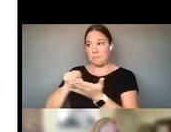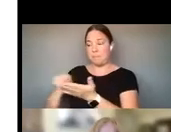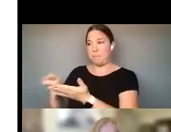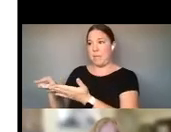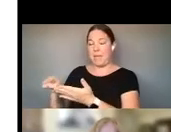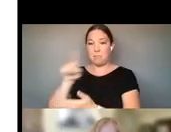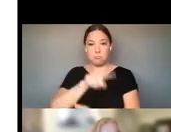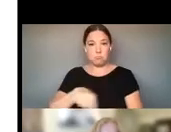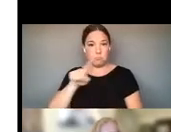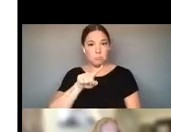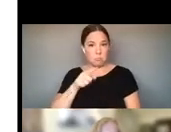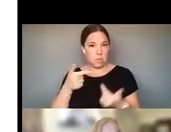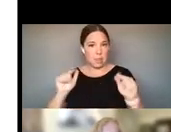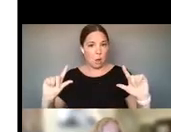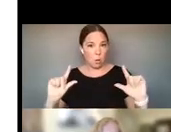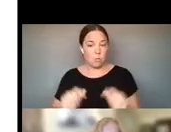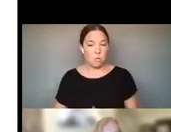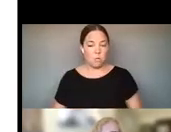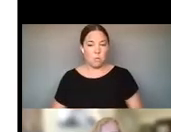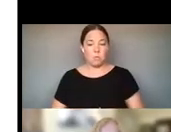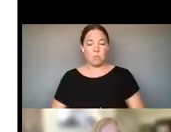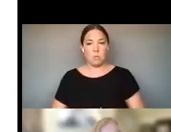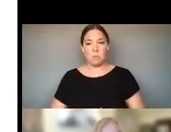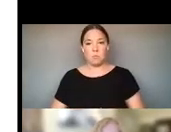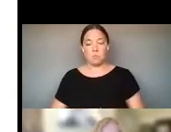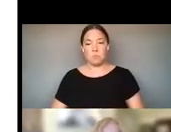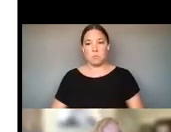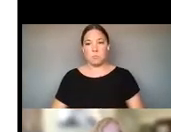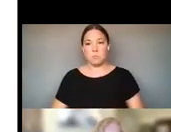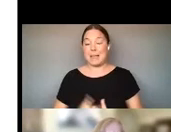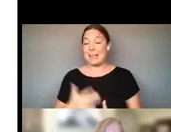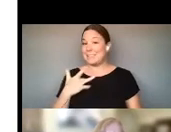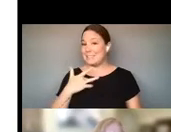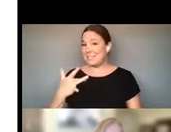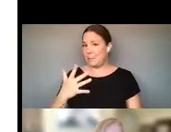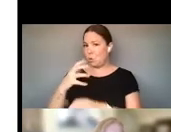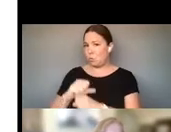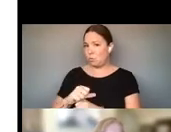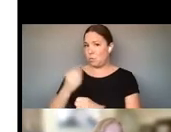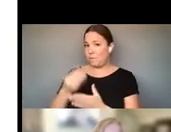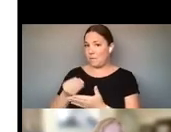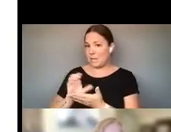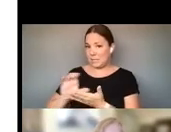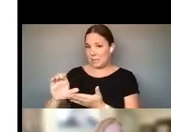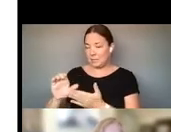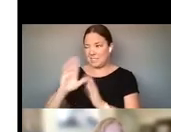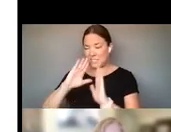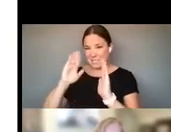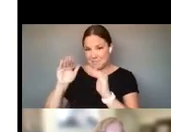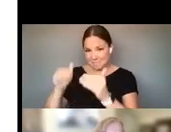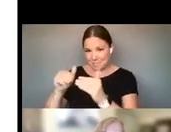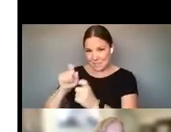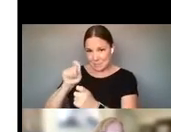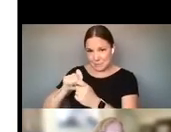would be allowable. But, um, unlike our typical funding, which is about a project that's narrowly defined